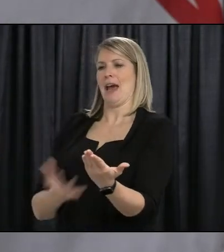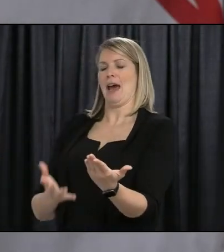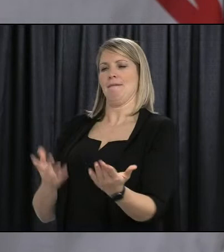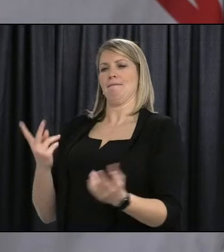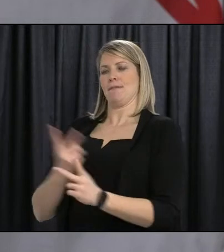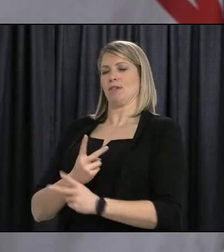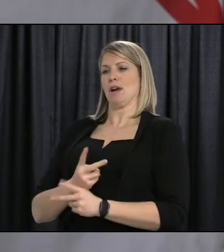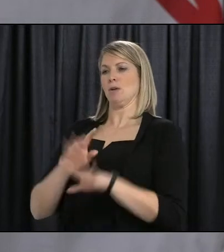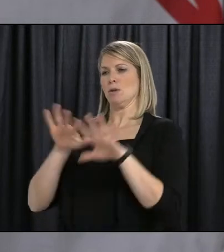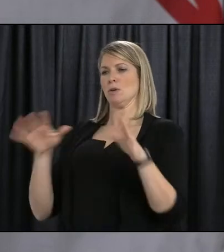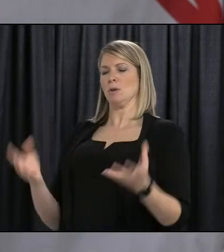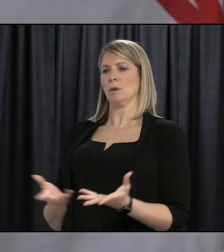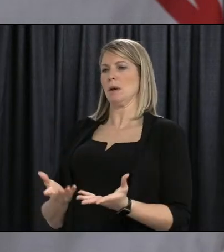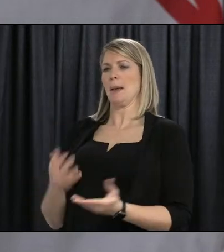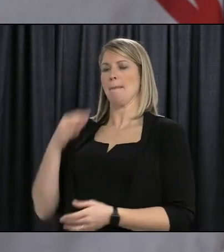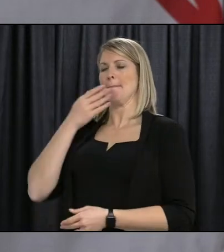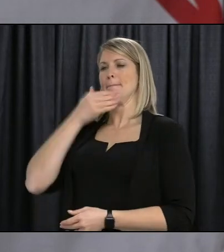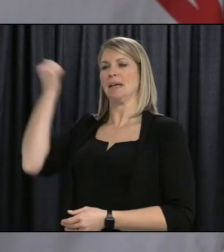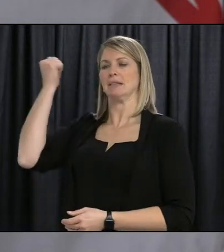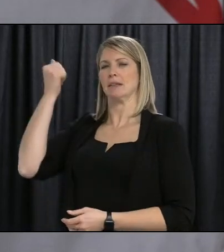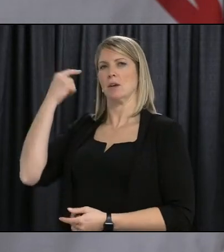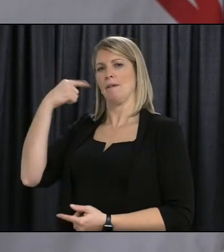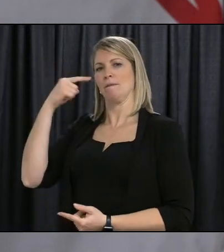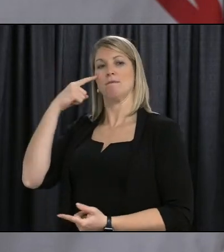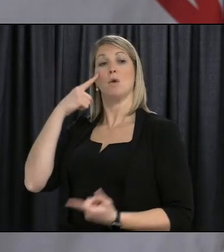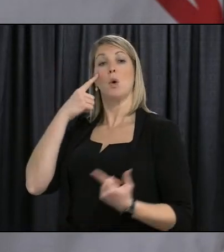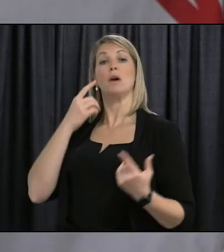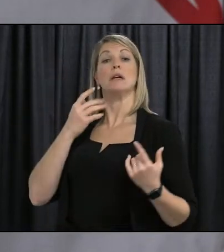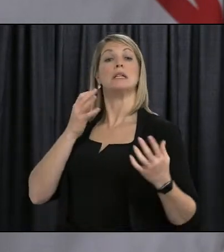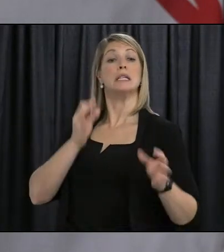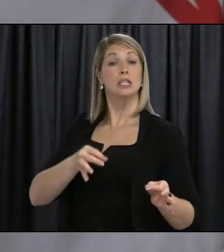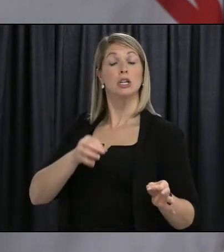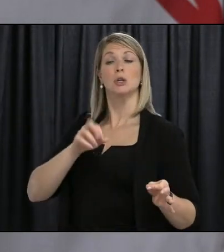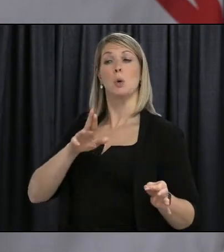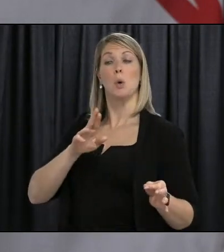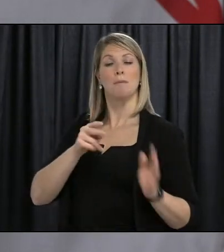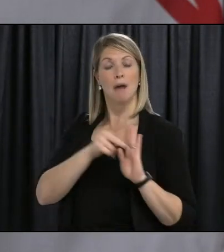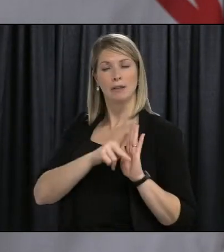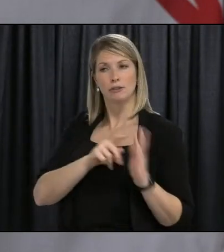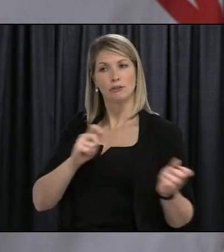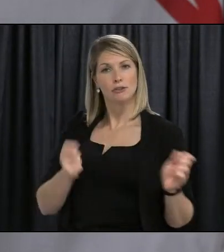together in order to determine what our